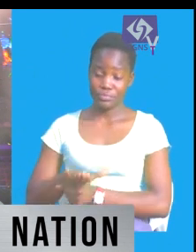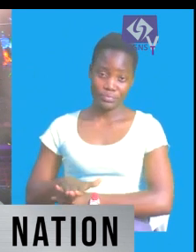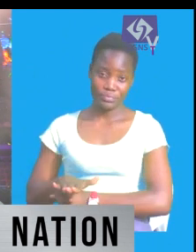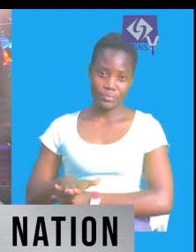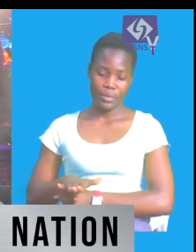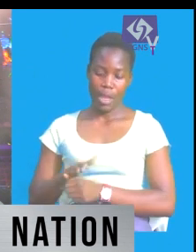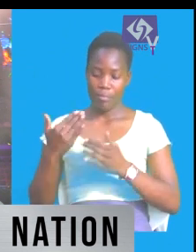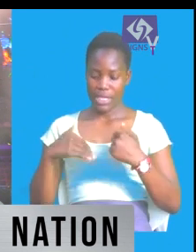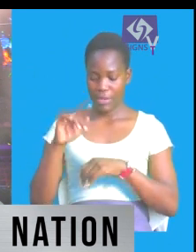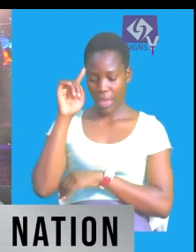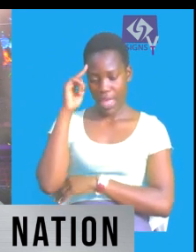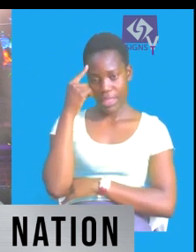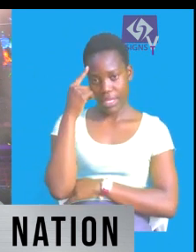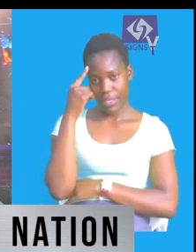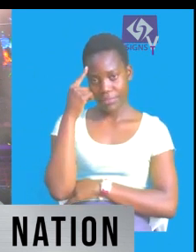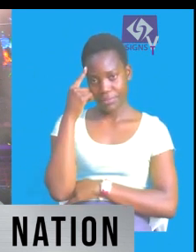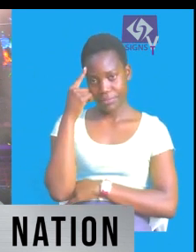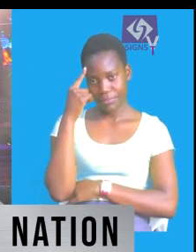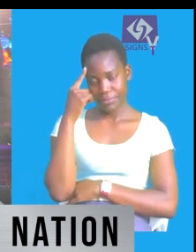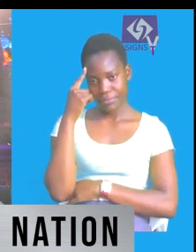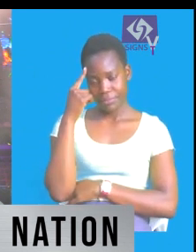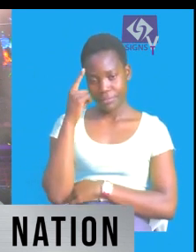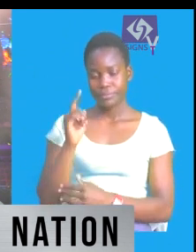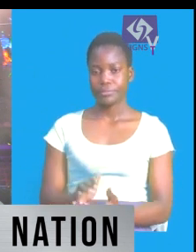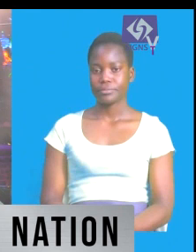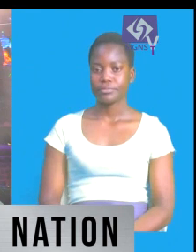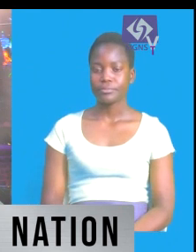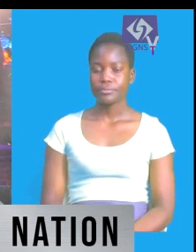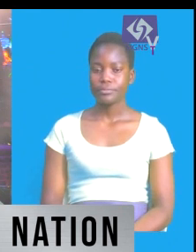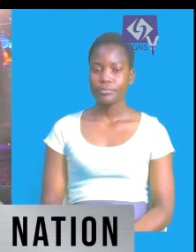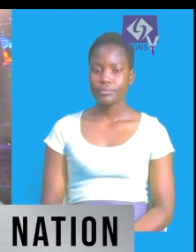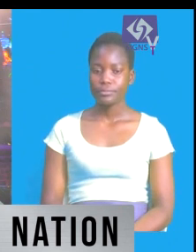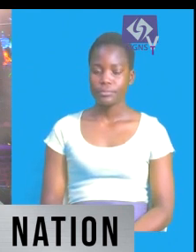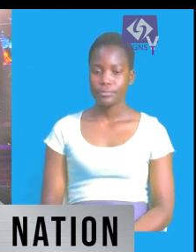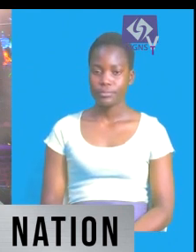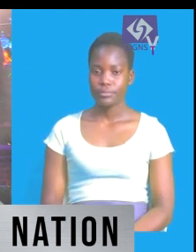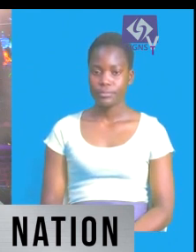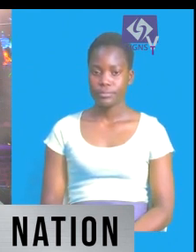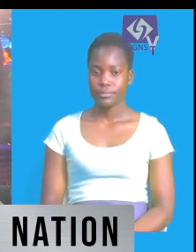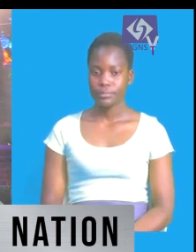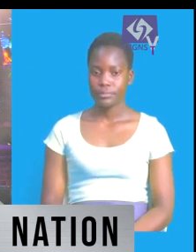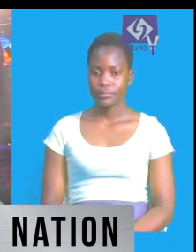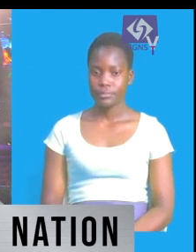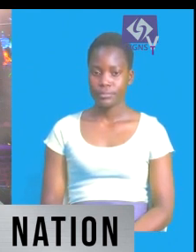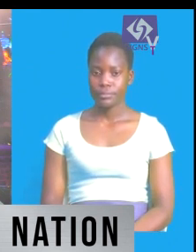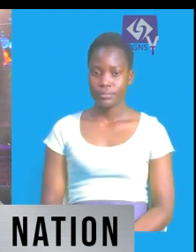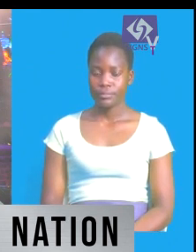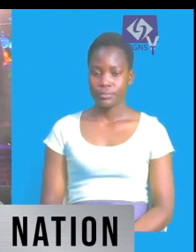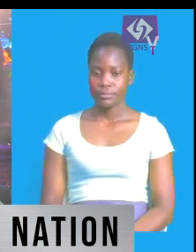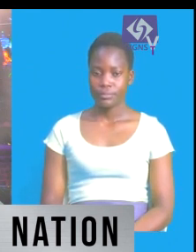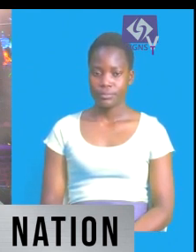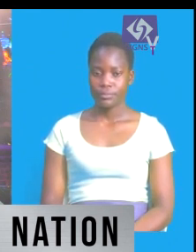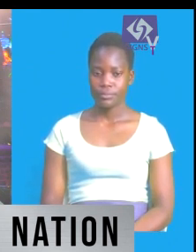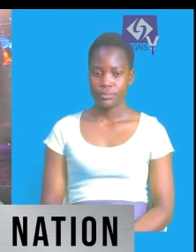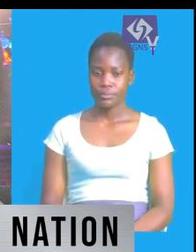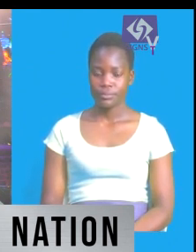I think, Right. Yes. Hey, Come on, mret. This is chapa siasa. Hapa tunachapa